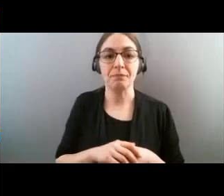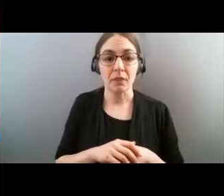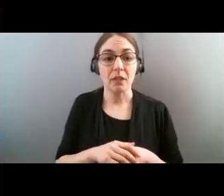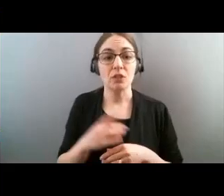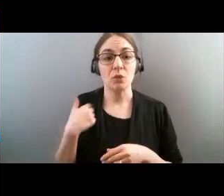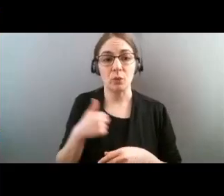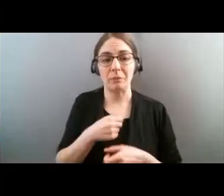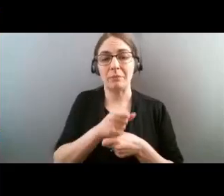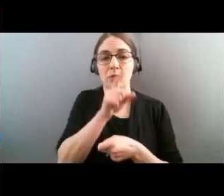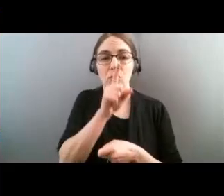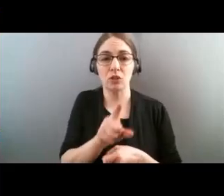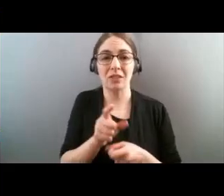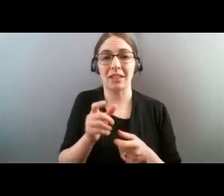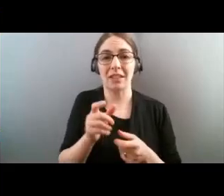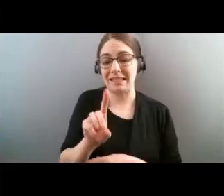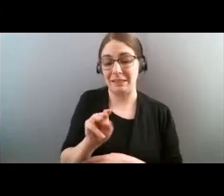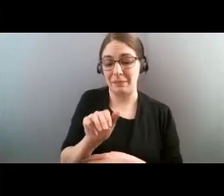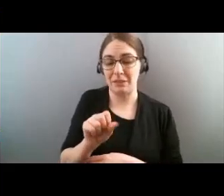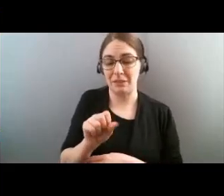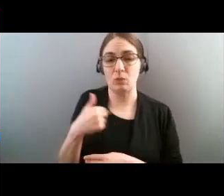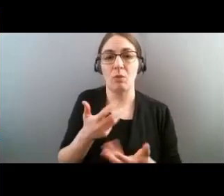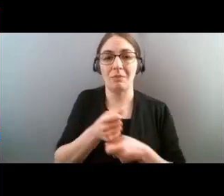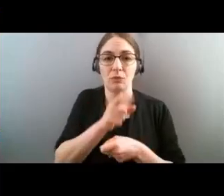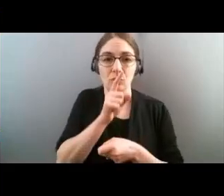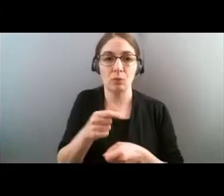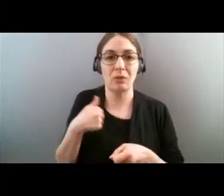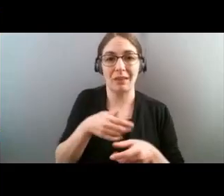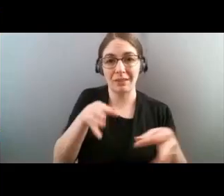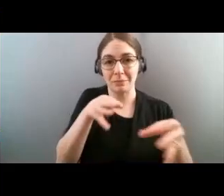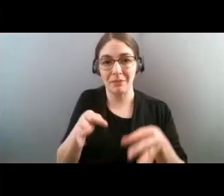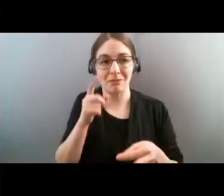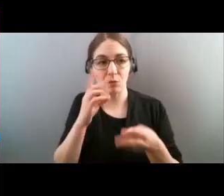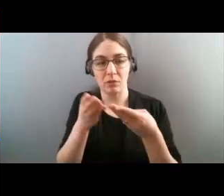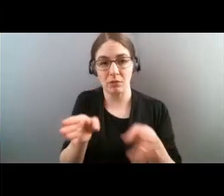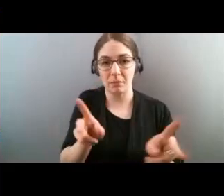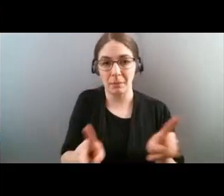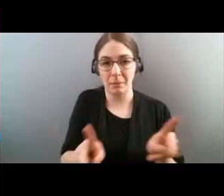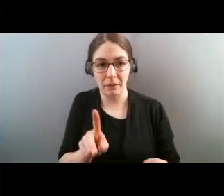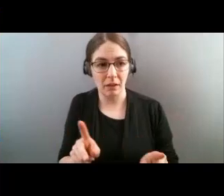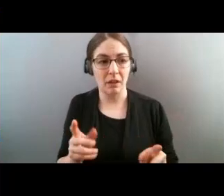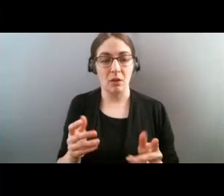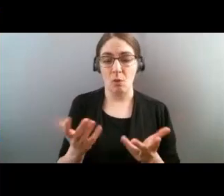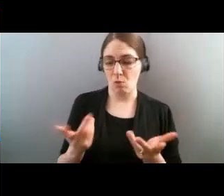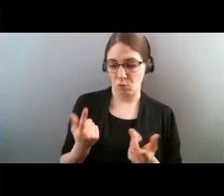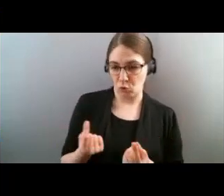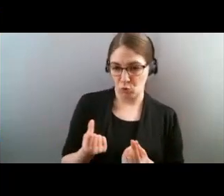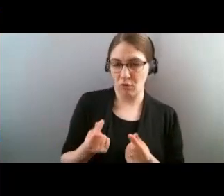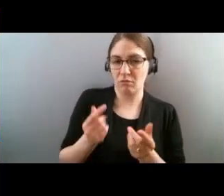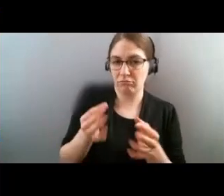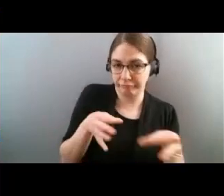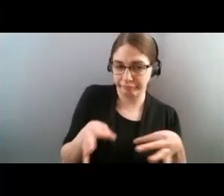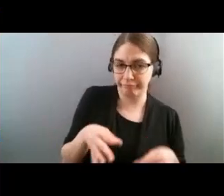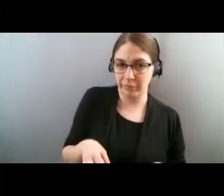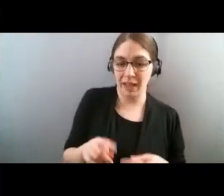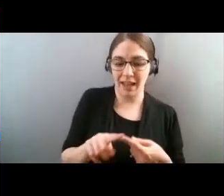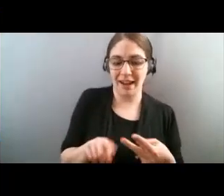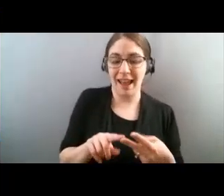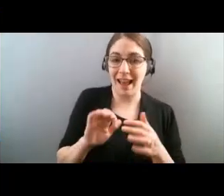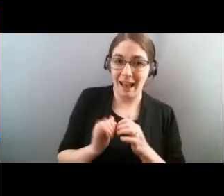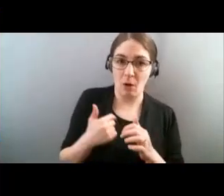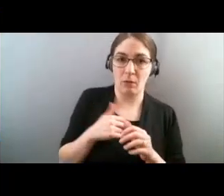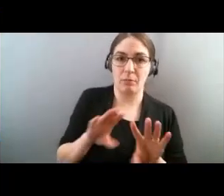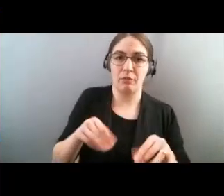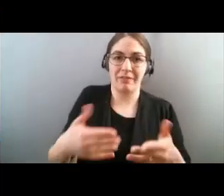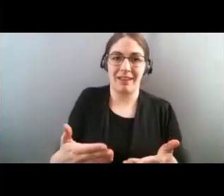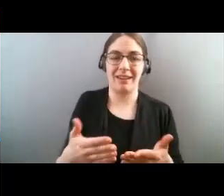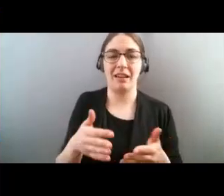that we explain to the public what are we doing and how do we provide language services for individuals